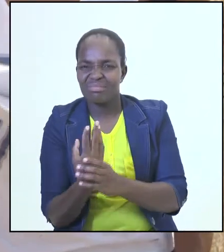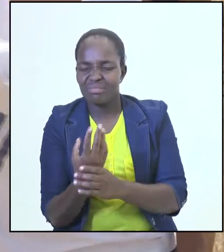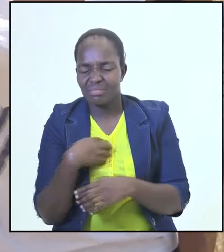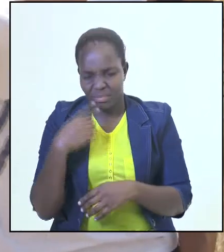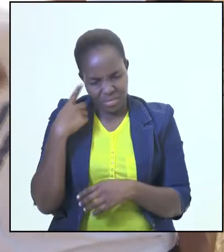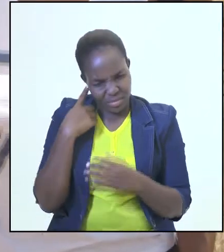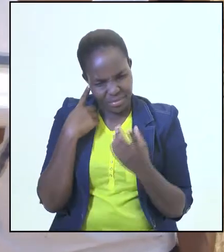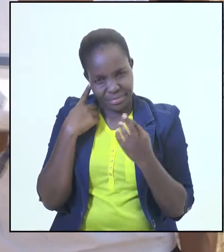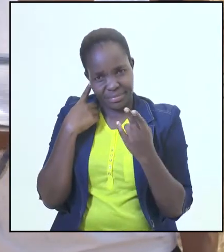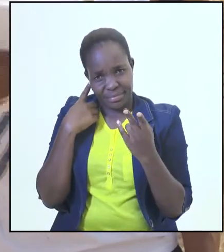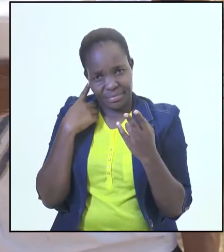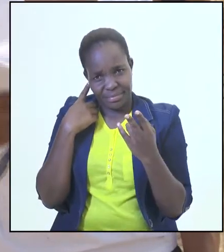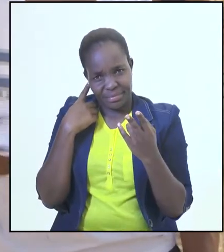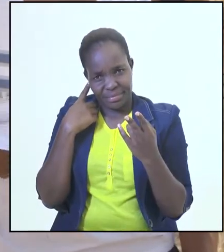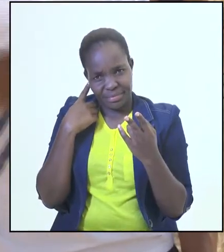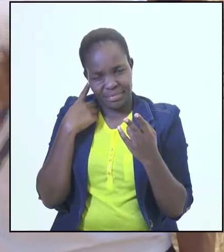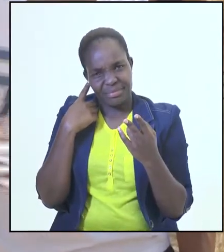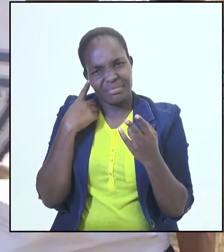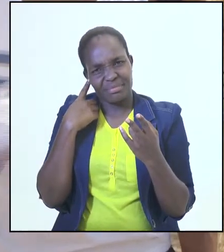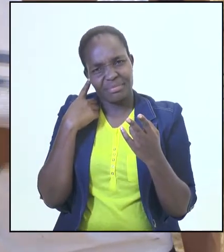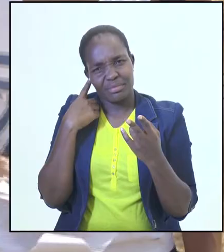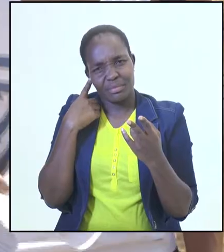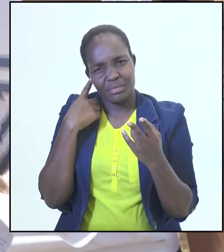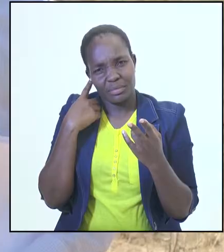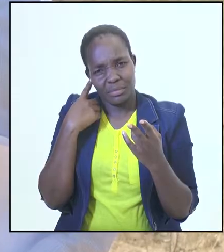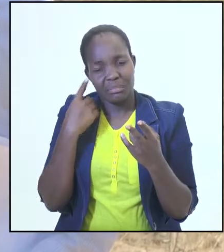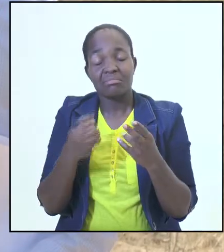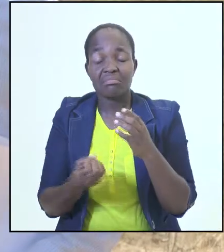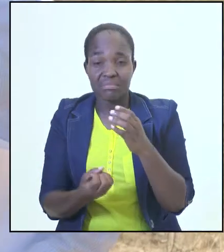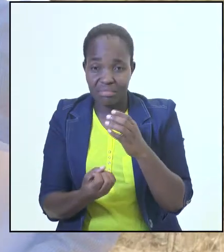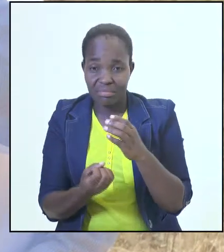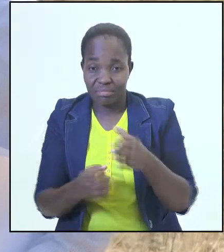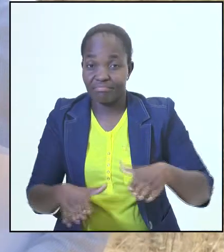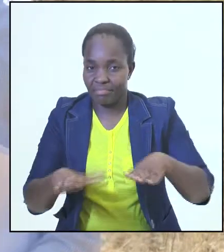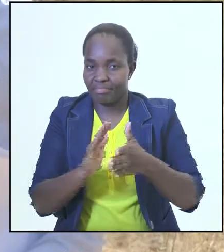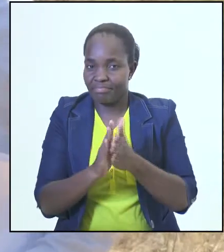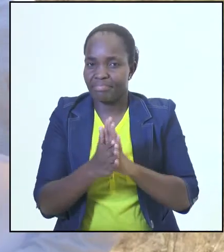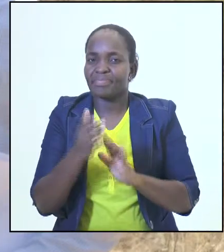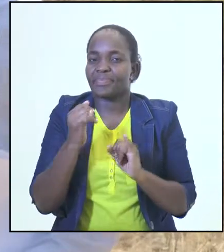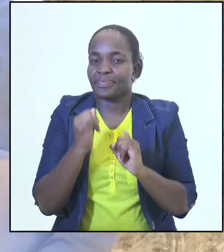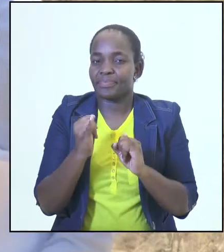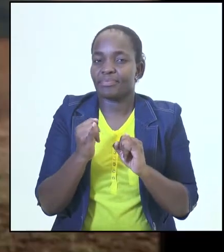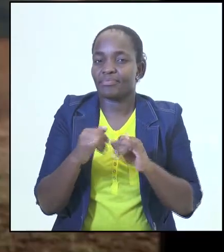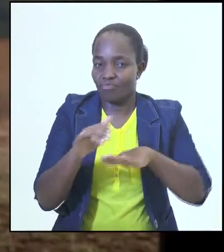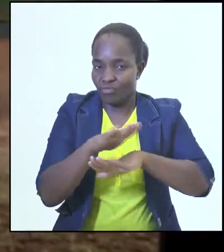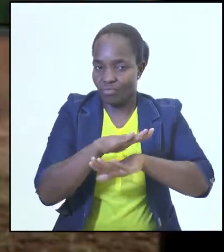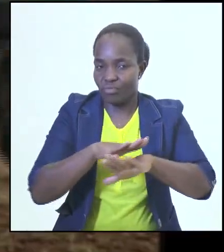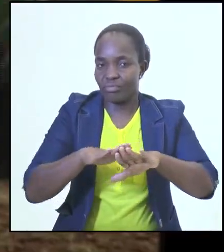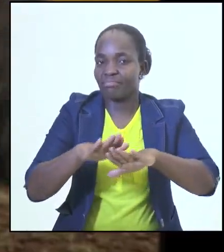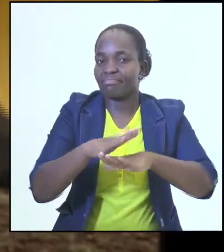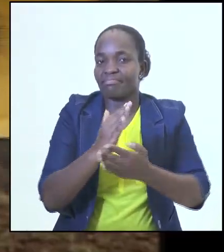that agricultural land could be good, could be bad for the environment. Well done for applying your knowledge like that, Mervyn.